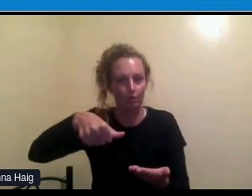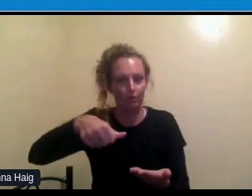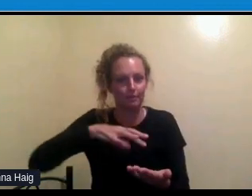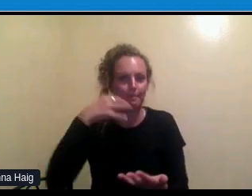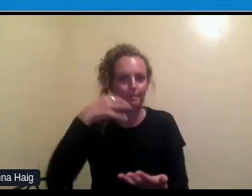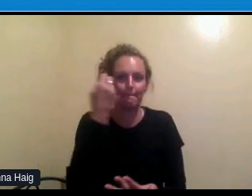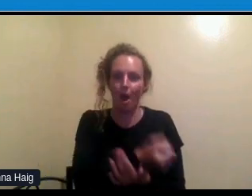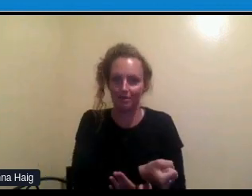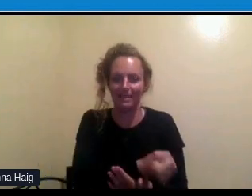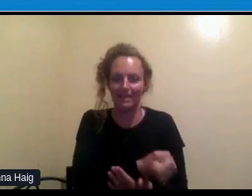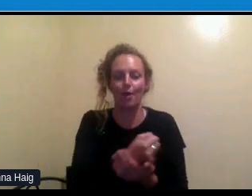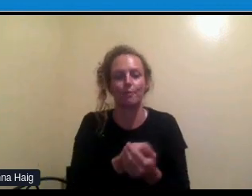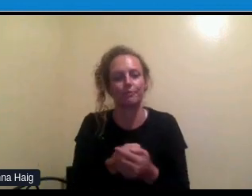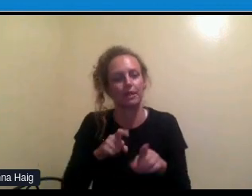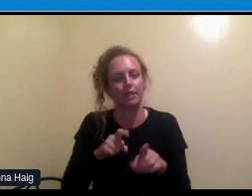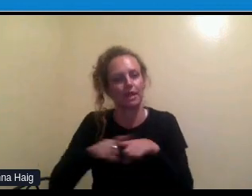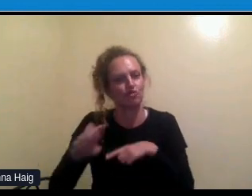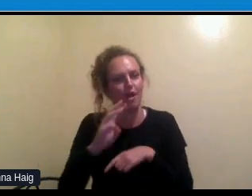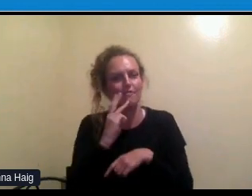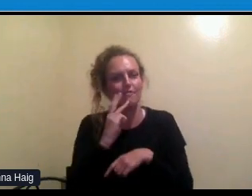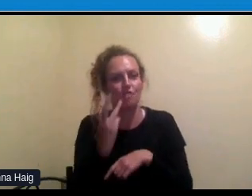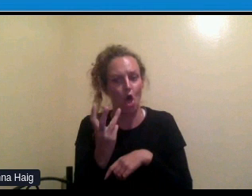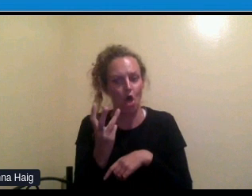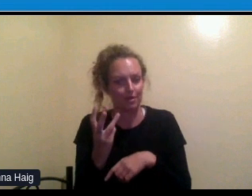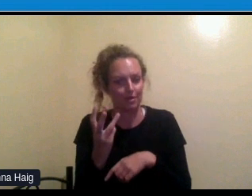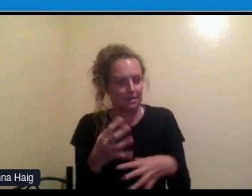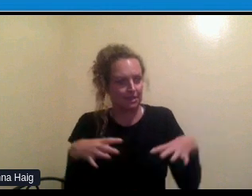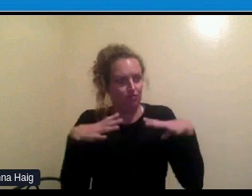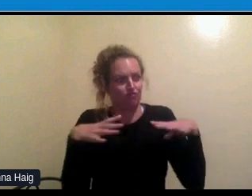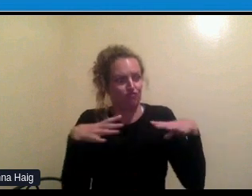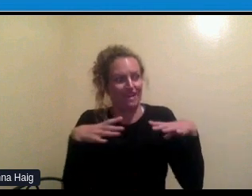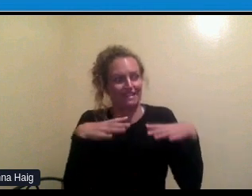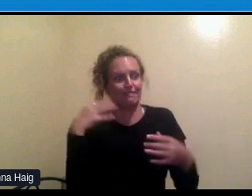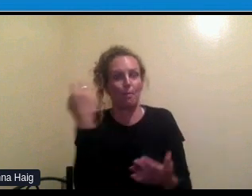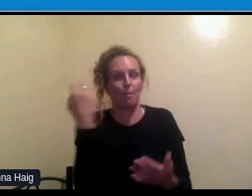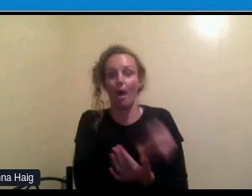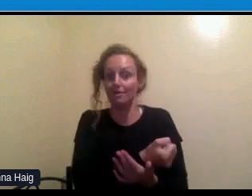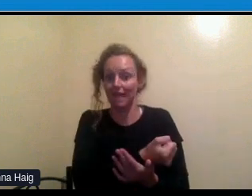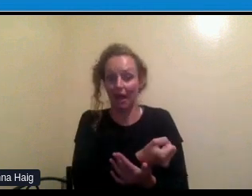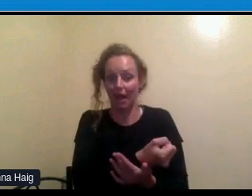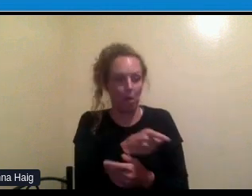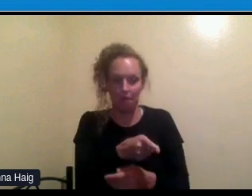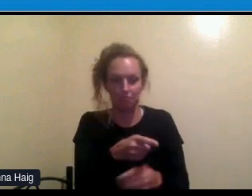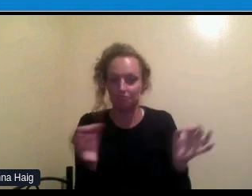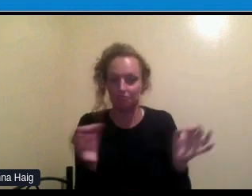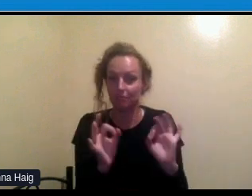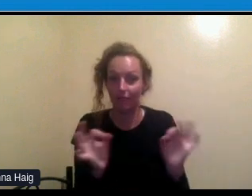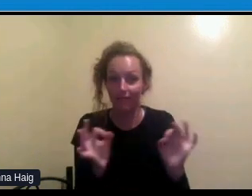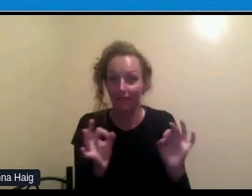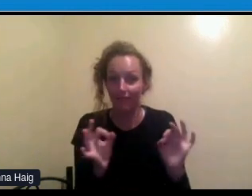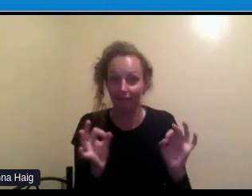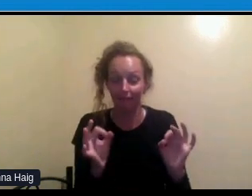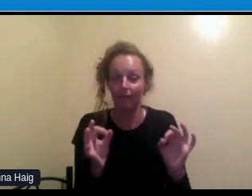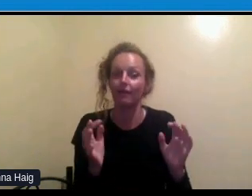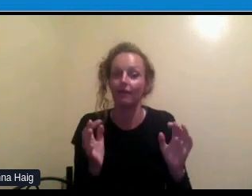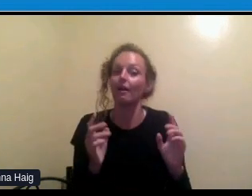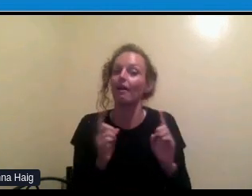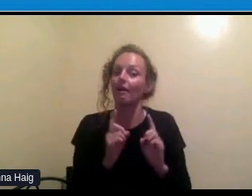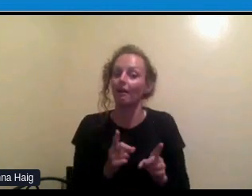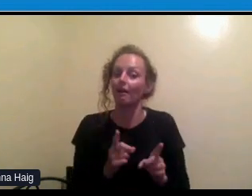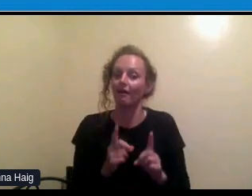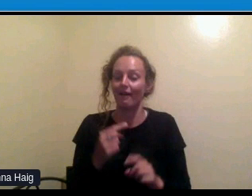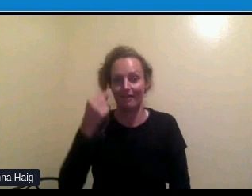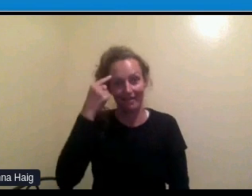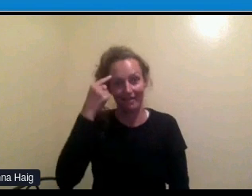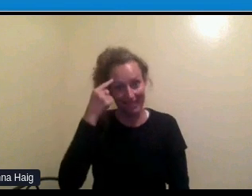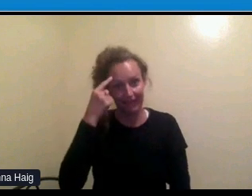the third one, and they were bracing themselves ready to pass out, and they didn't. And I think that literally meant that